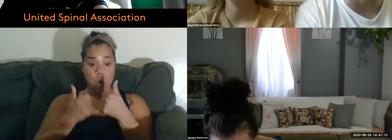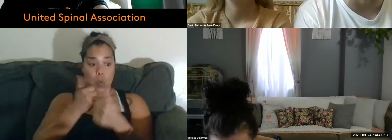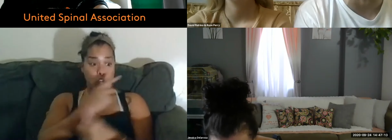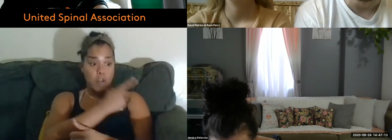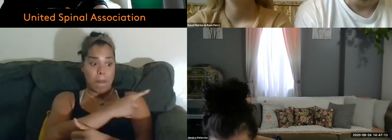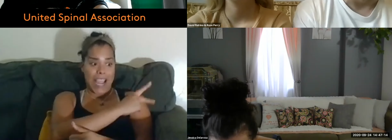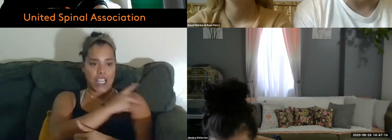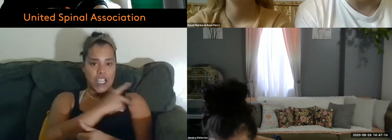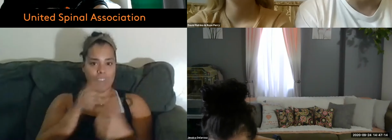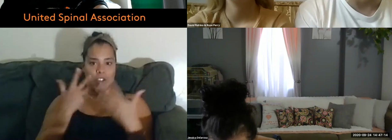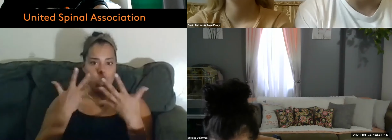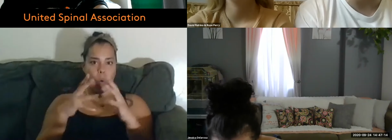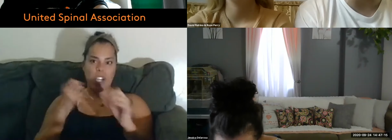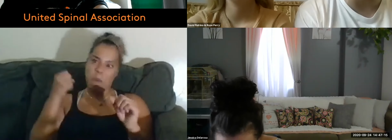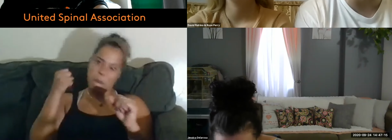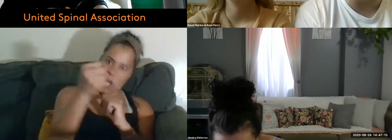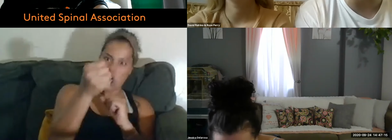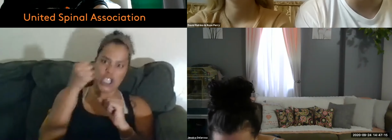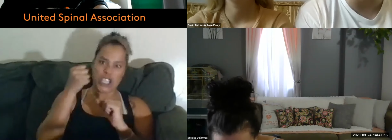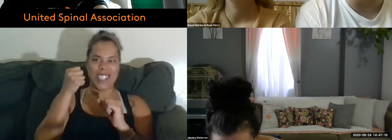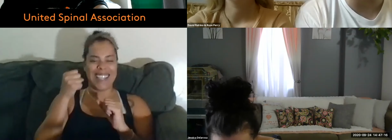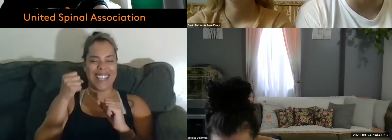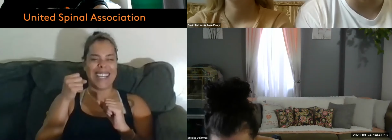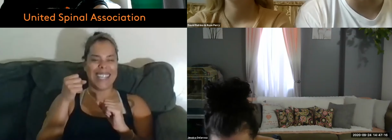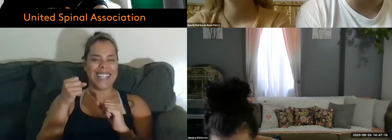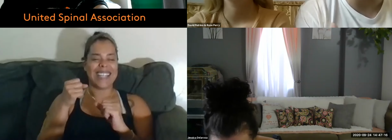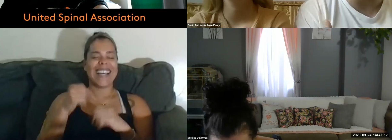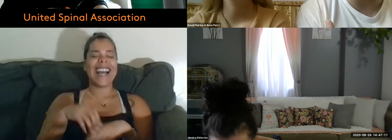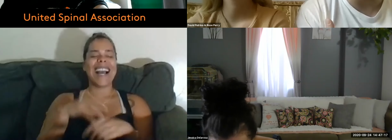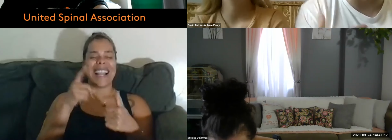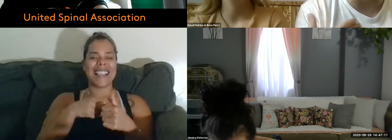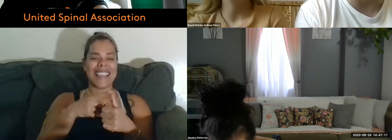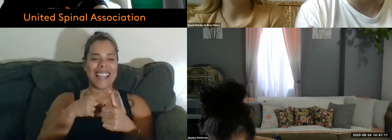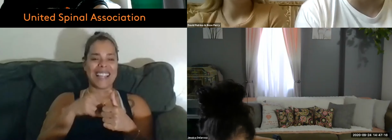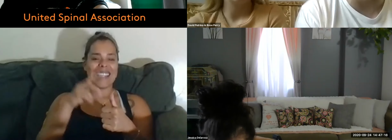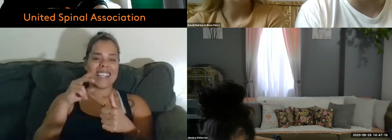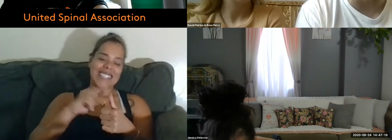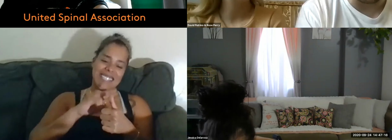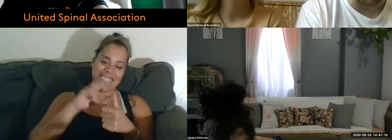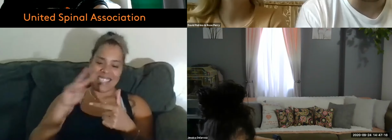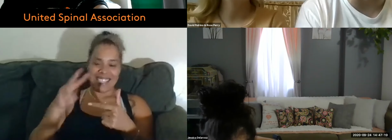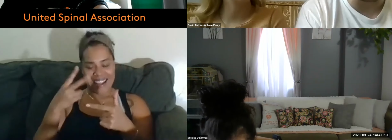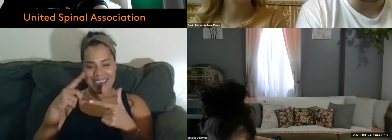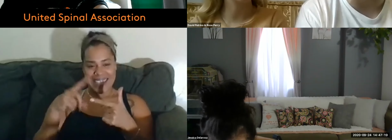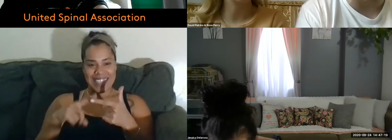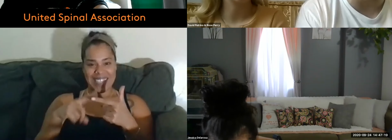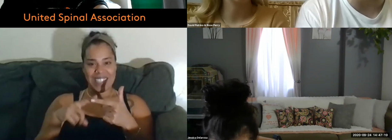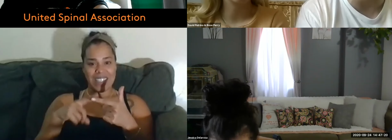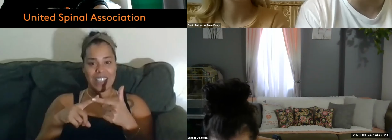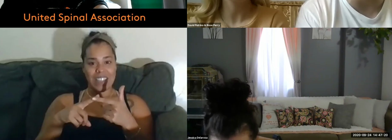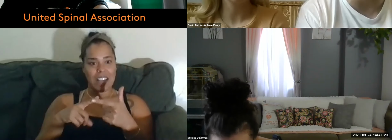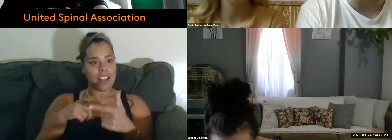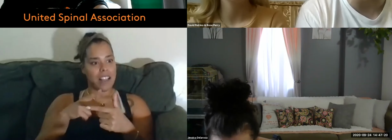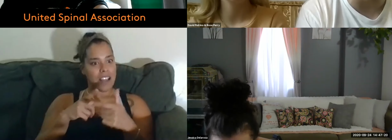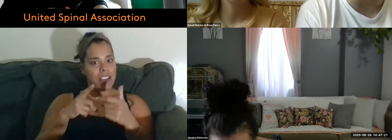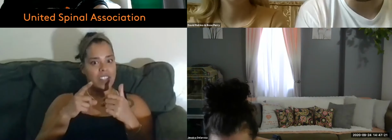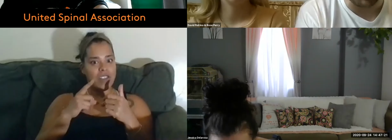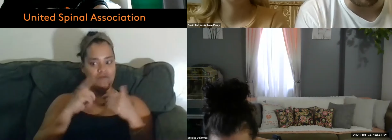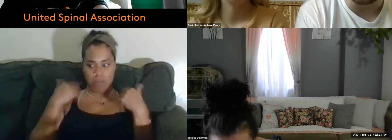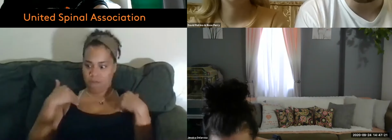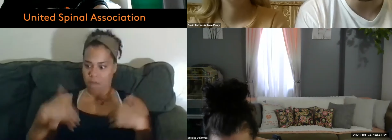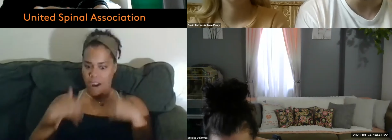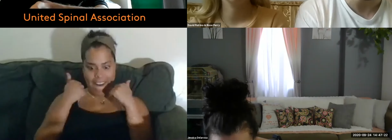That's a given. And then secondly, this is solid effort. And and it